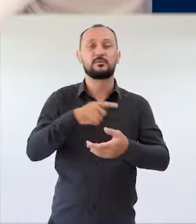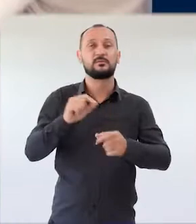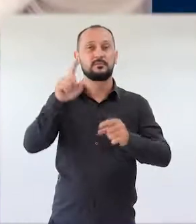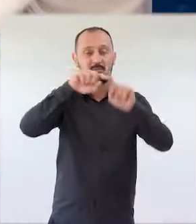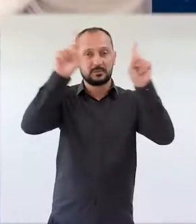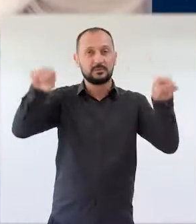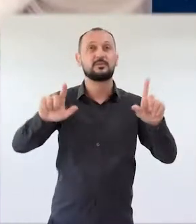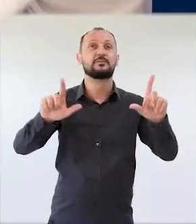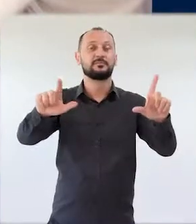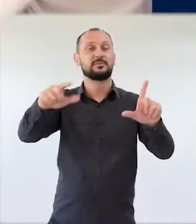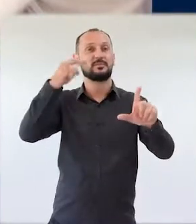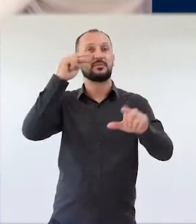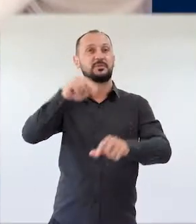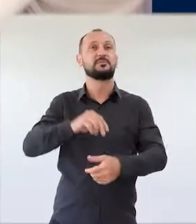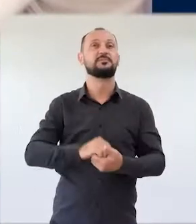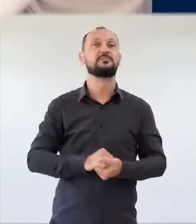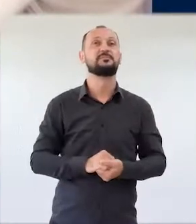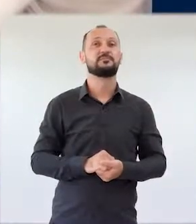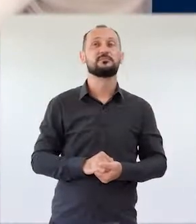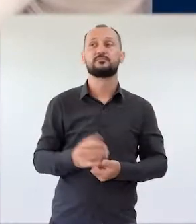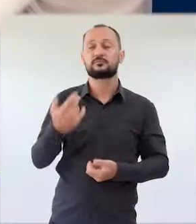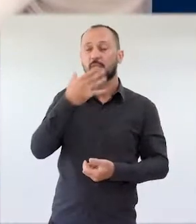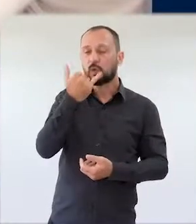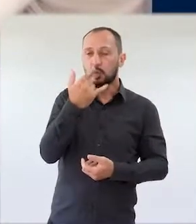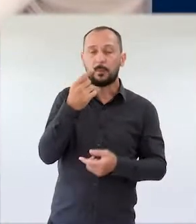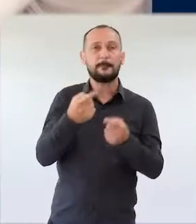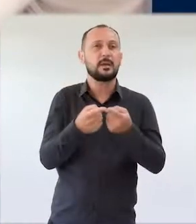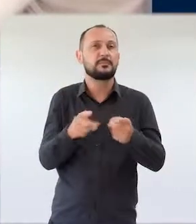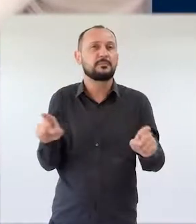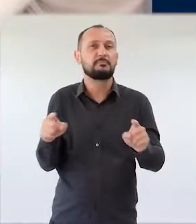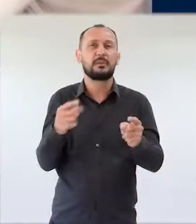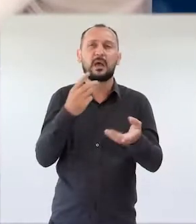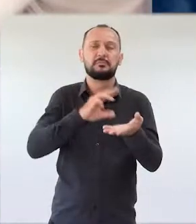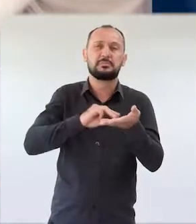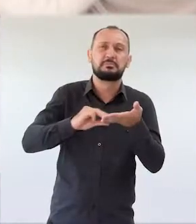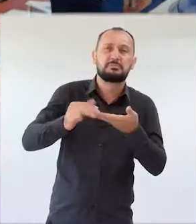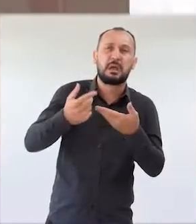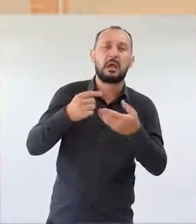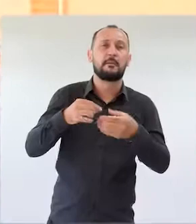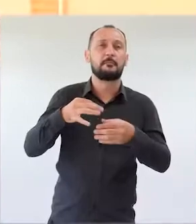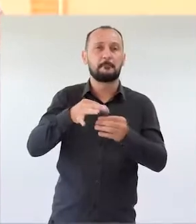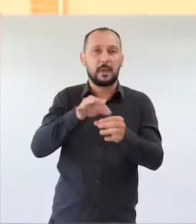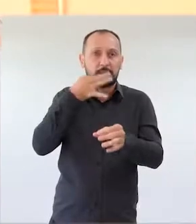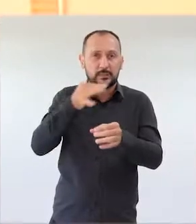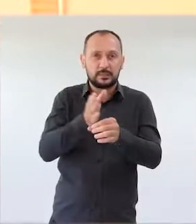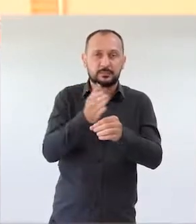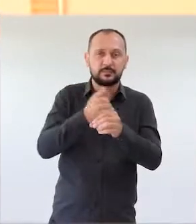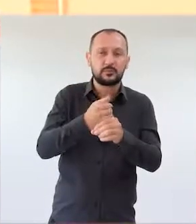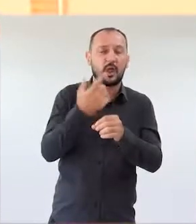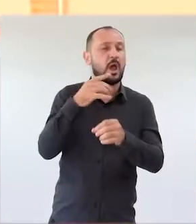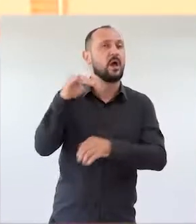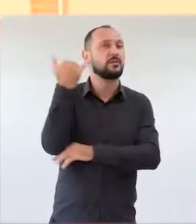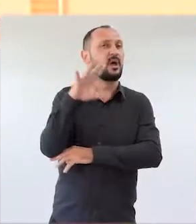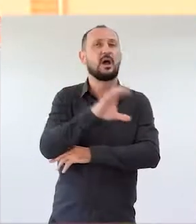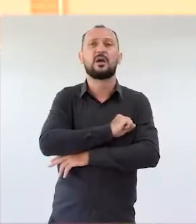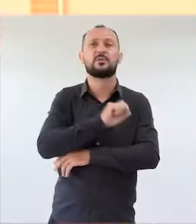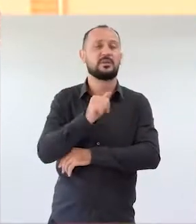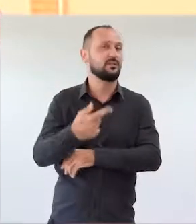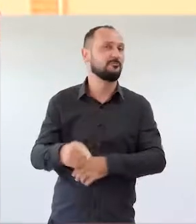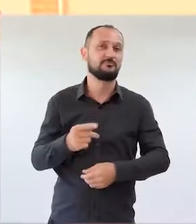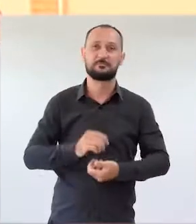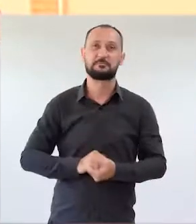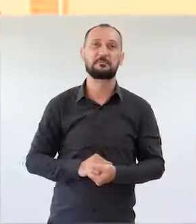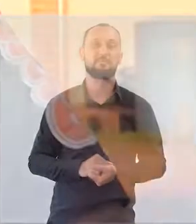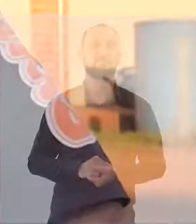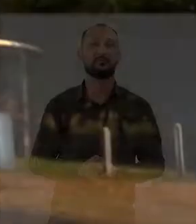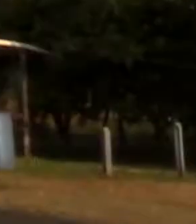do Flamengo tá lá, o telão pra gente assistir. Foram lá, comeram espetinho, risole, batata frita. Tomamos uma cervejinha, adoraram,